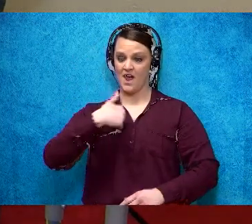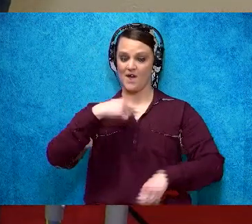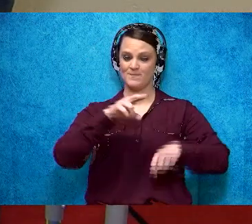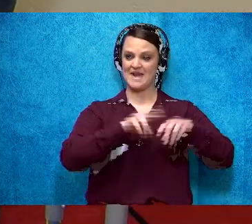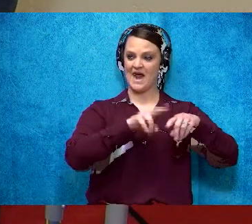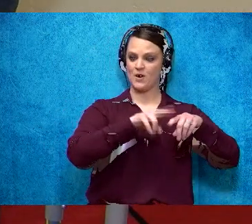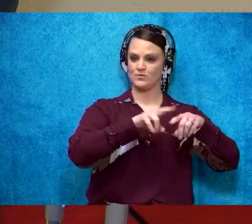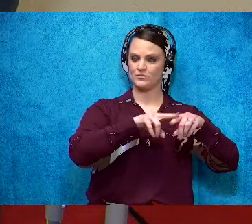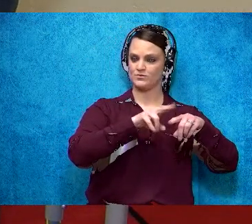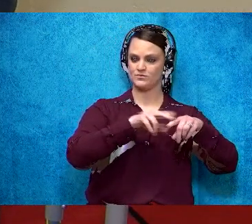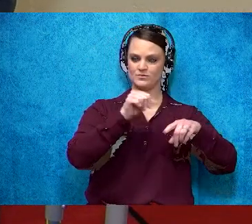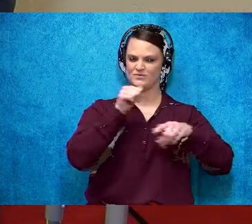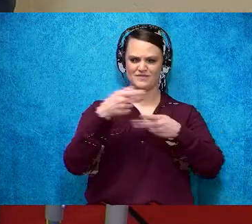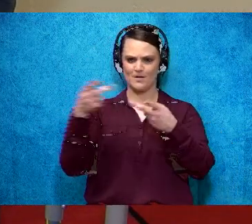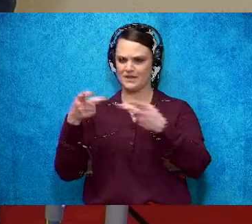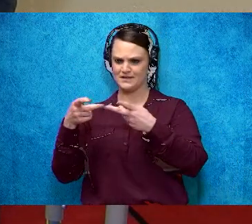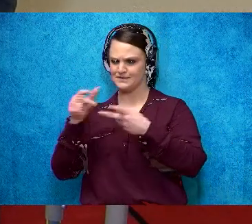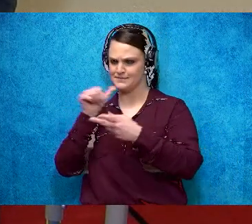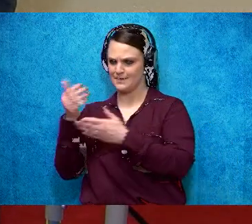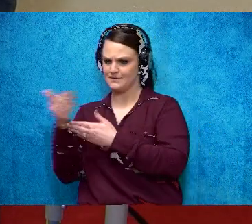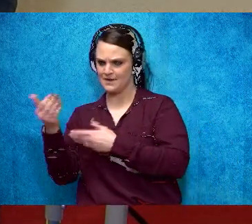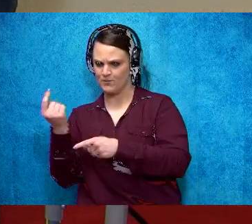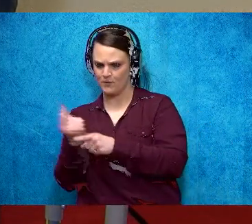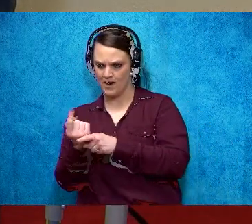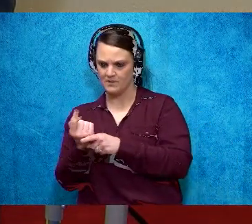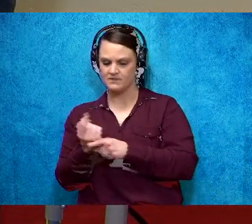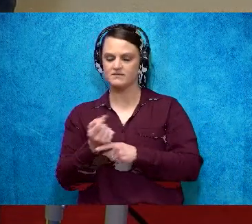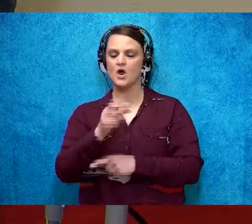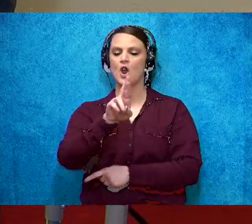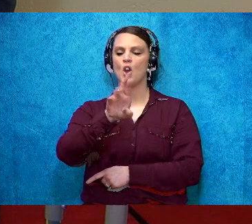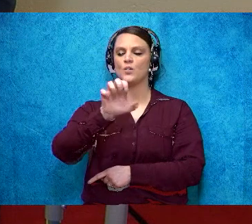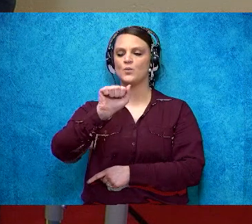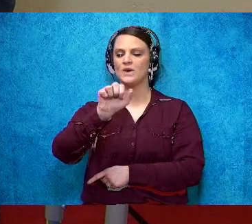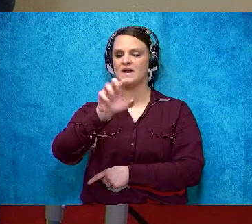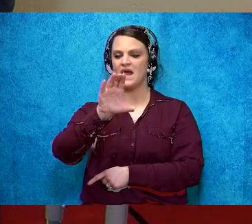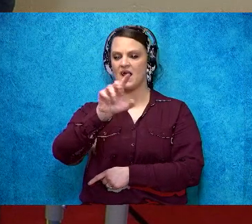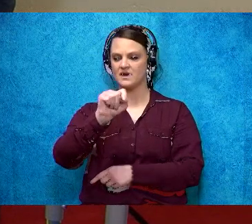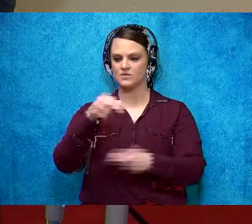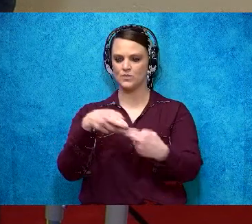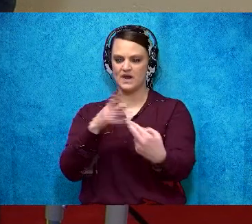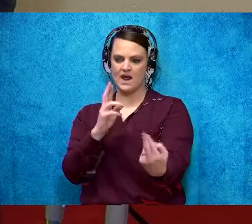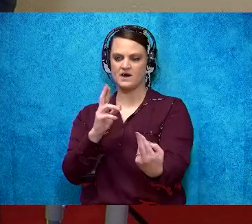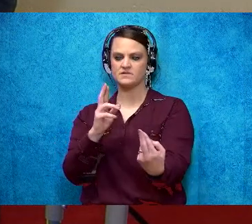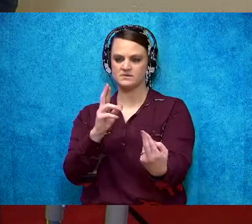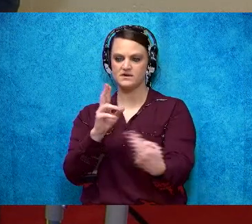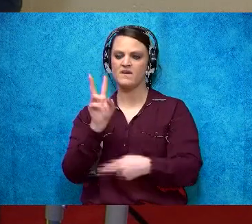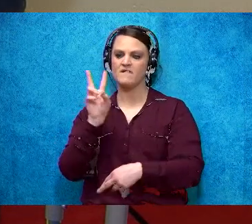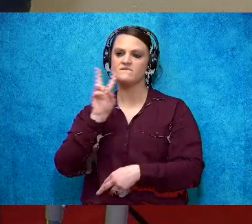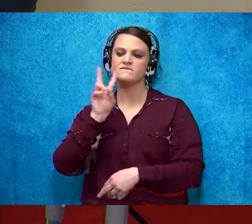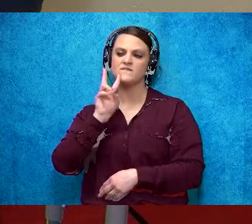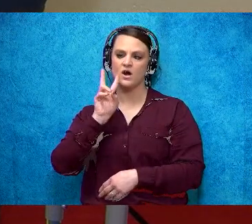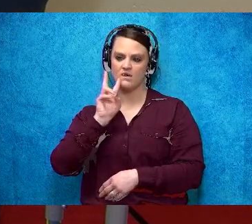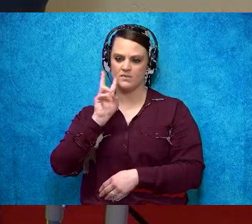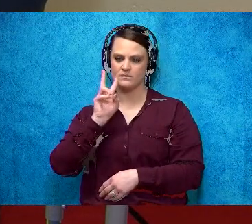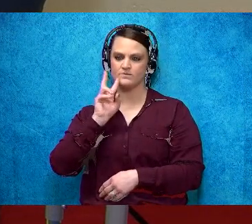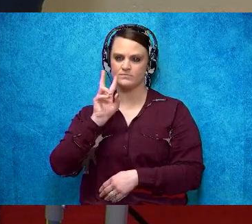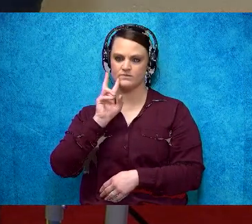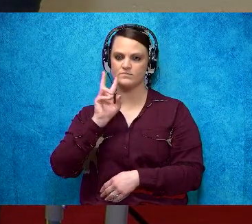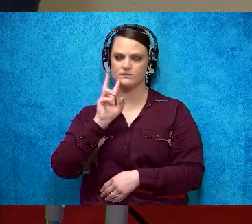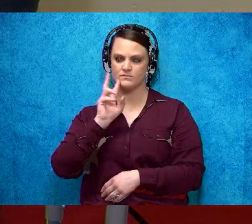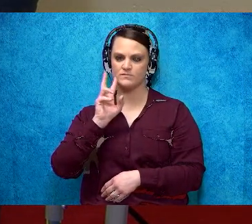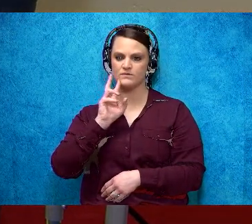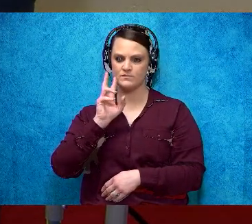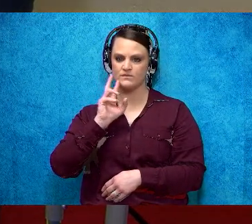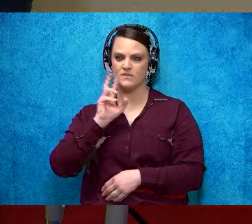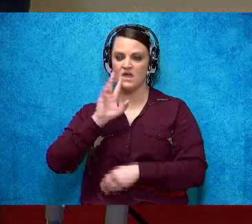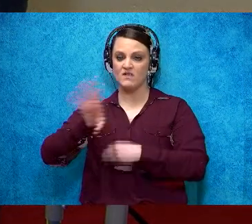thing. What about react? It is a verb. We add ION to